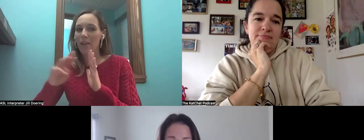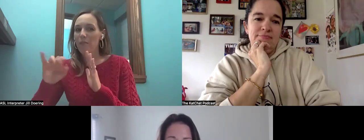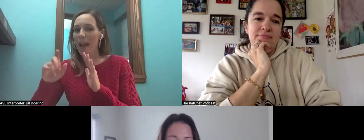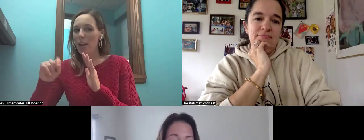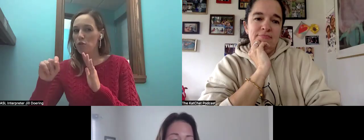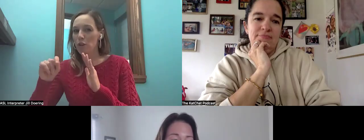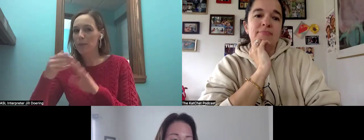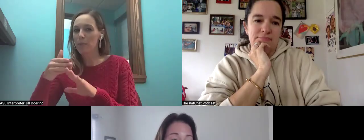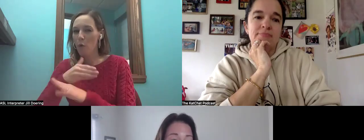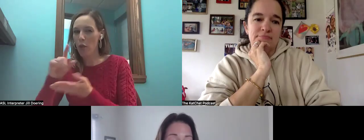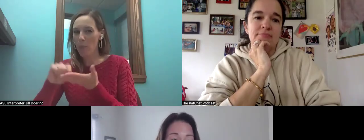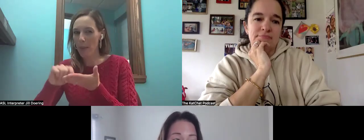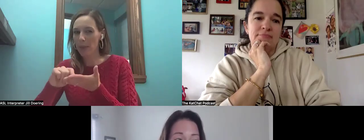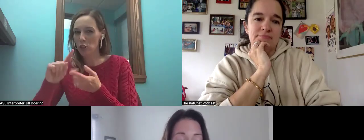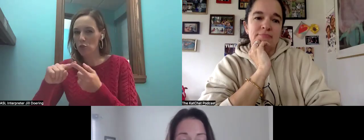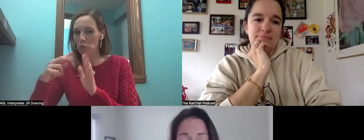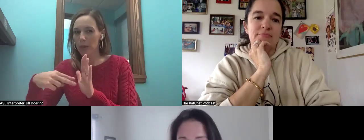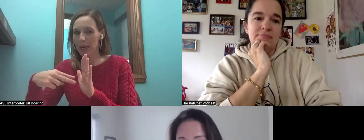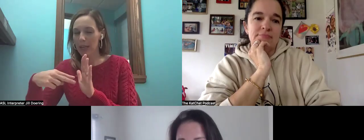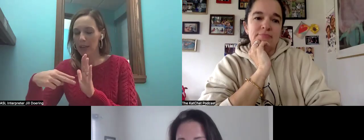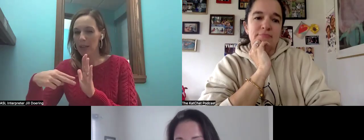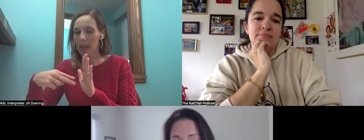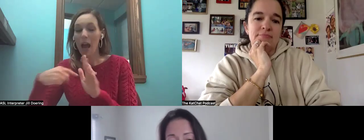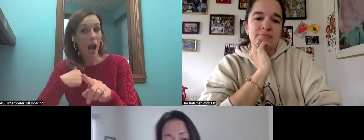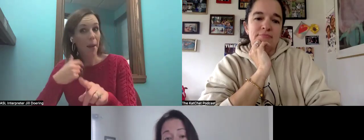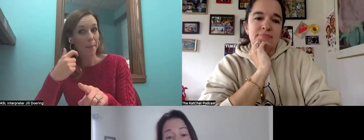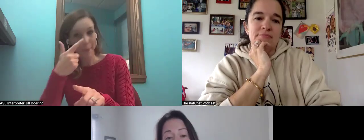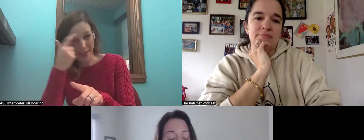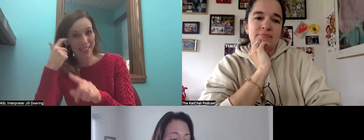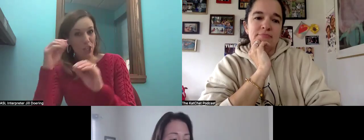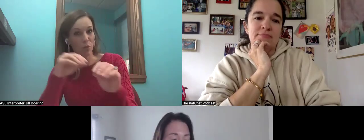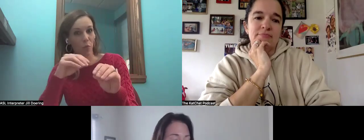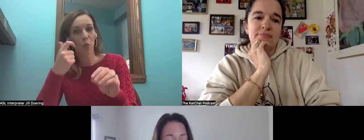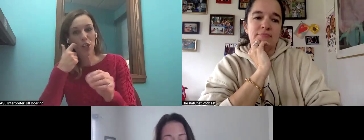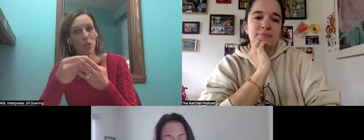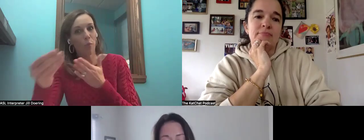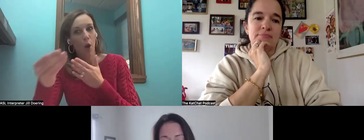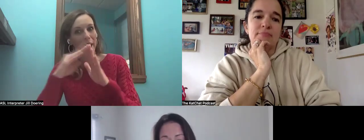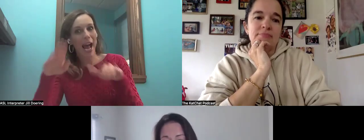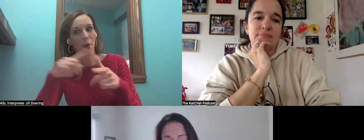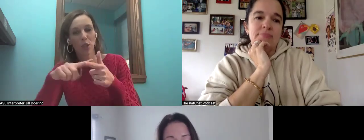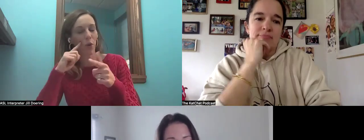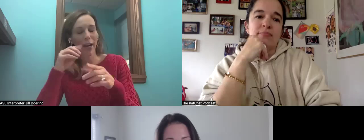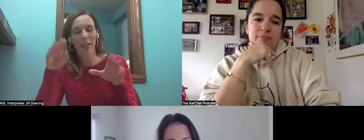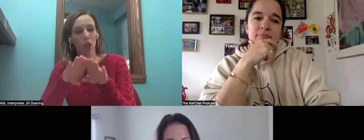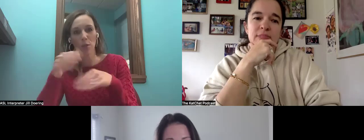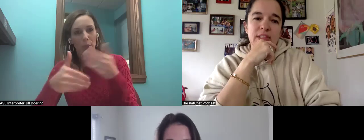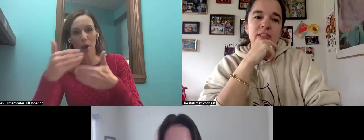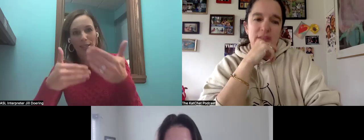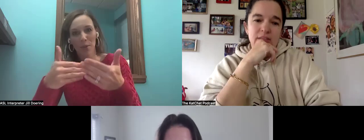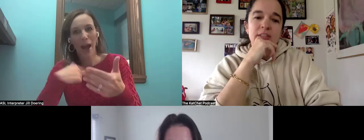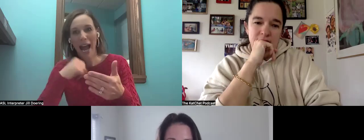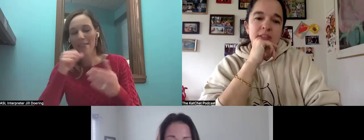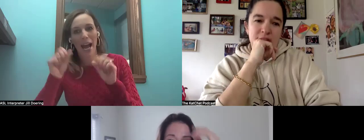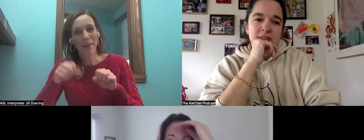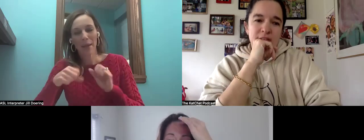read. I just got I because of the move, we just bought a house, so we're like in the closing. So I haven't been able to read